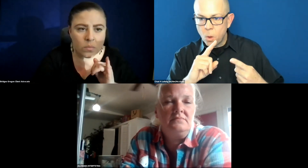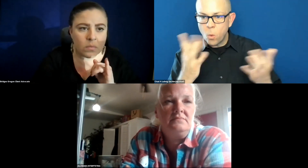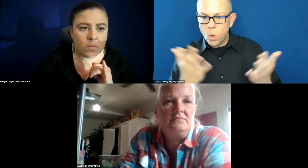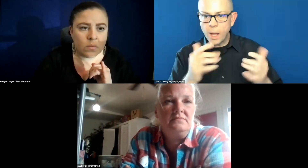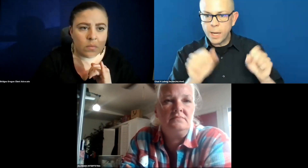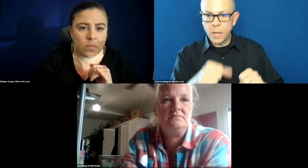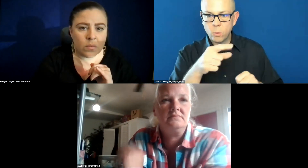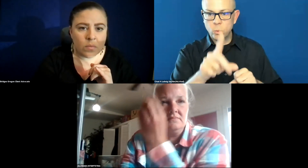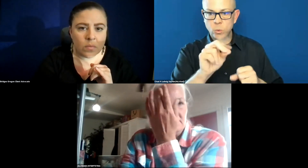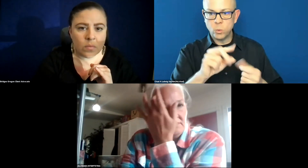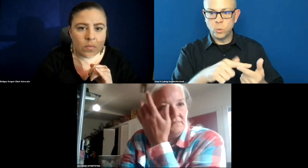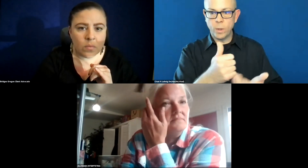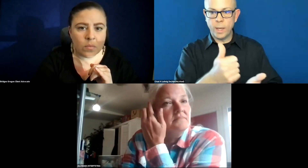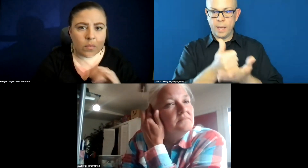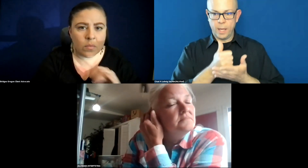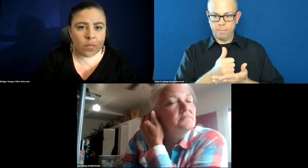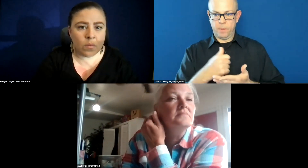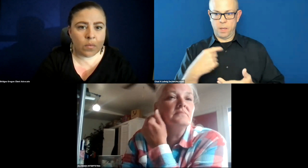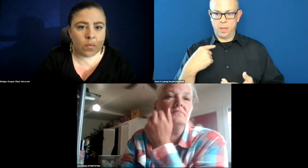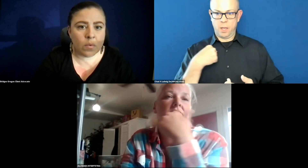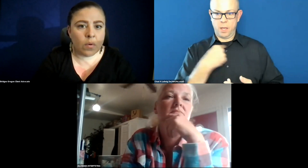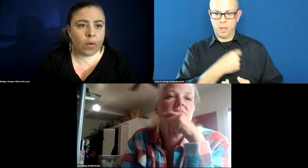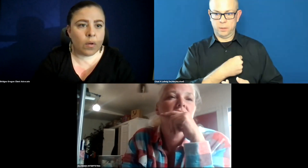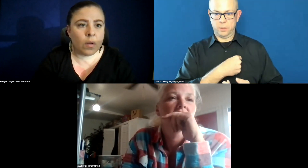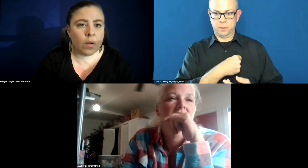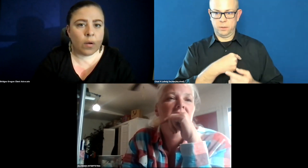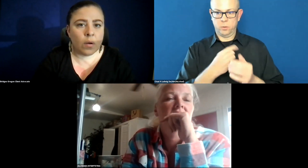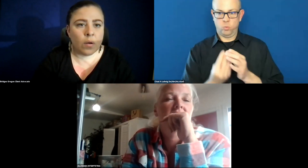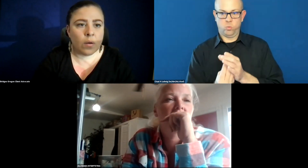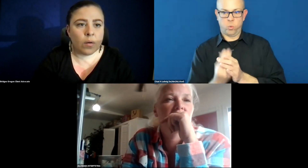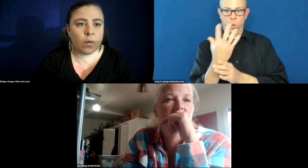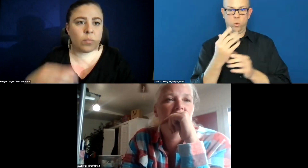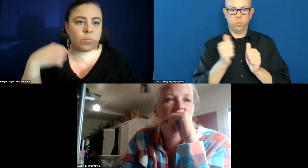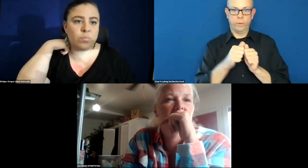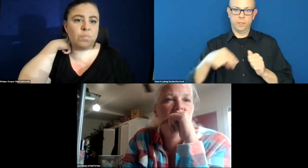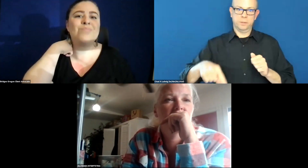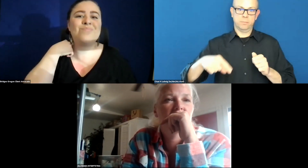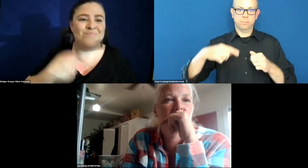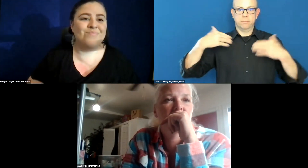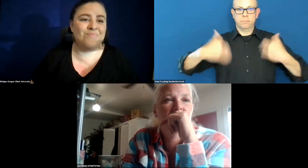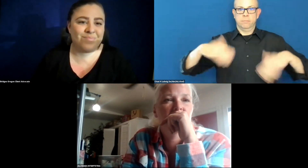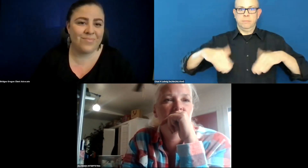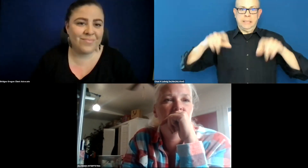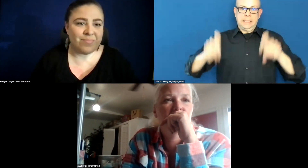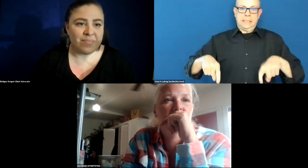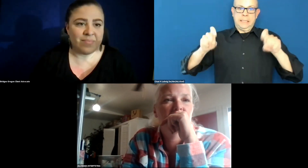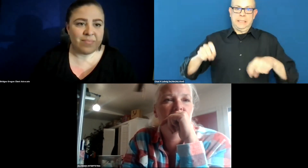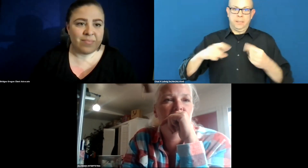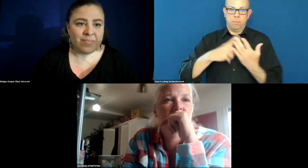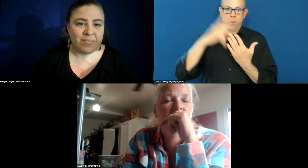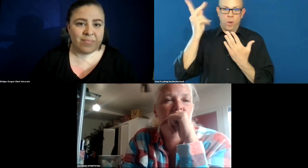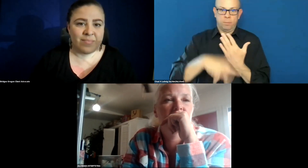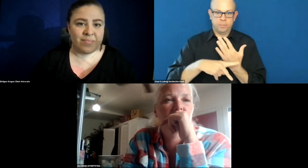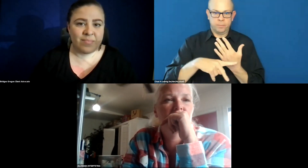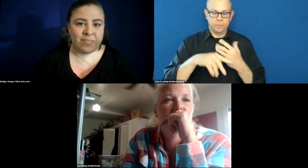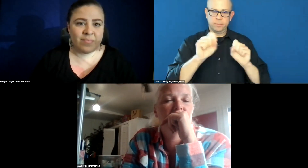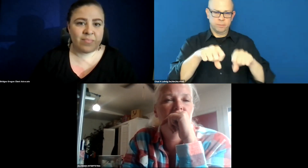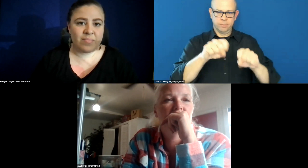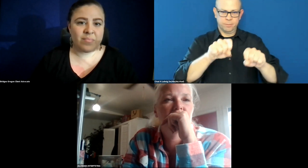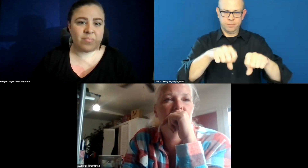things here in your question. You said, what can you do, or what can we do to help us grow this